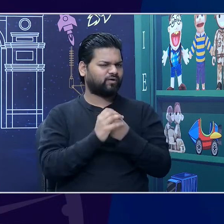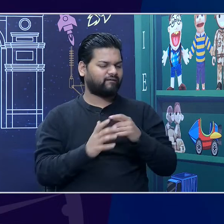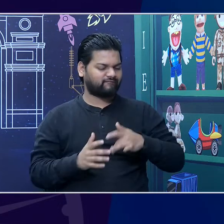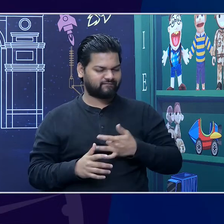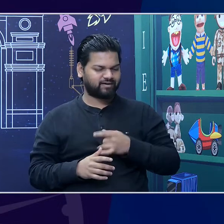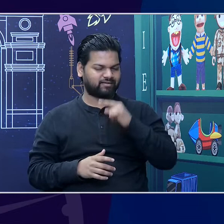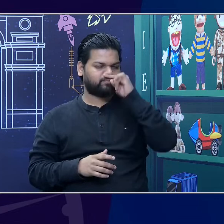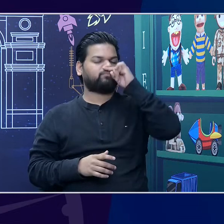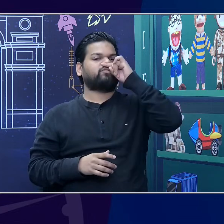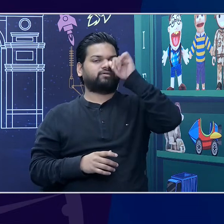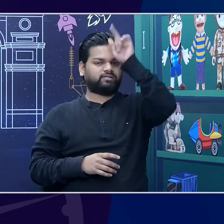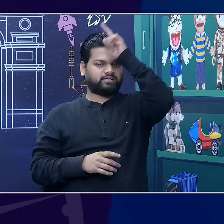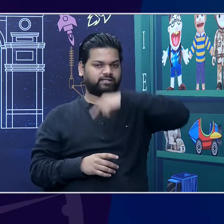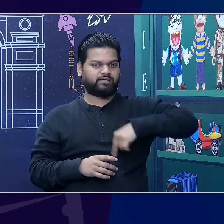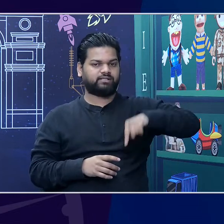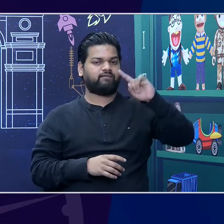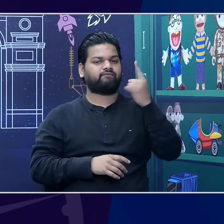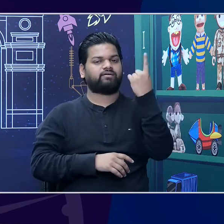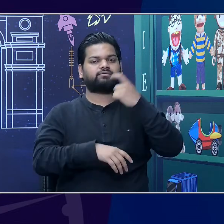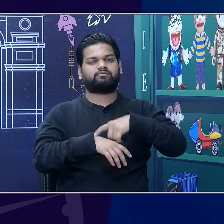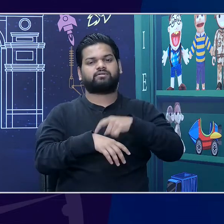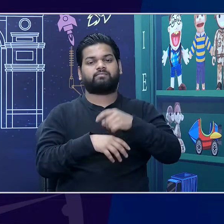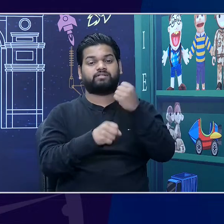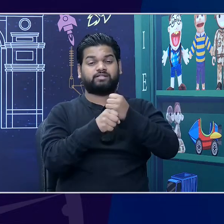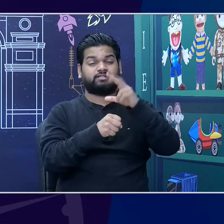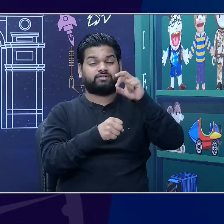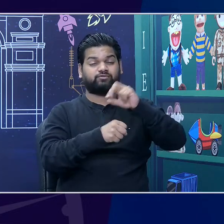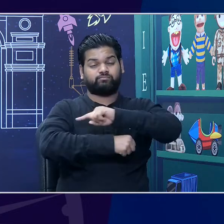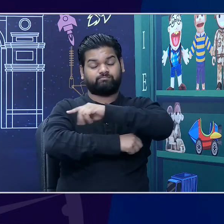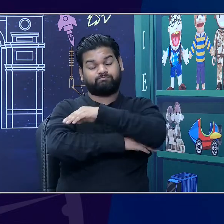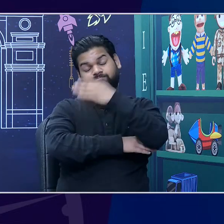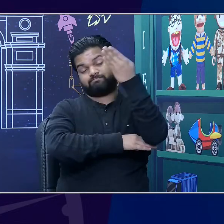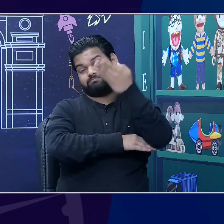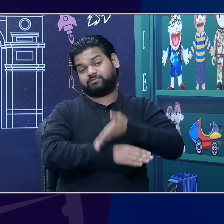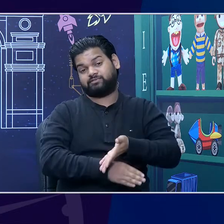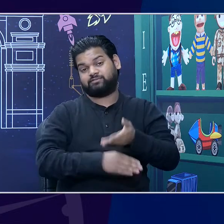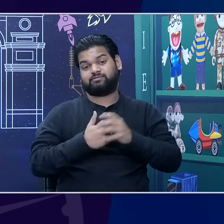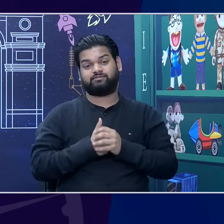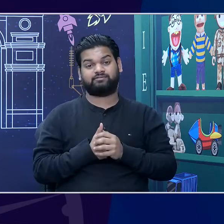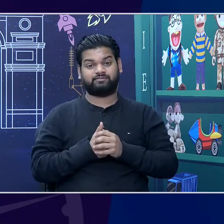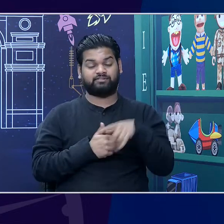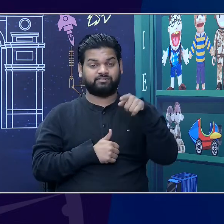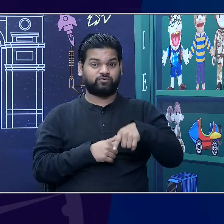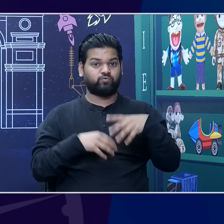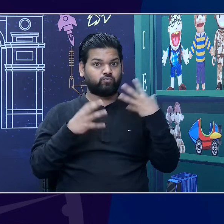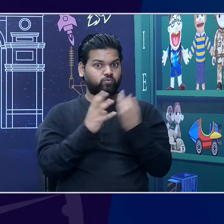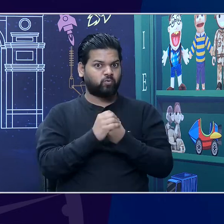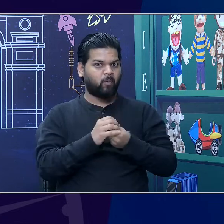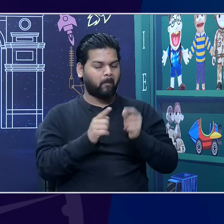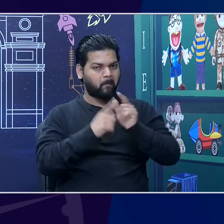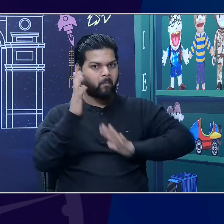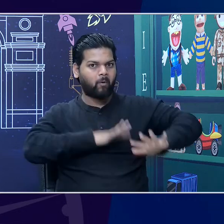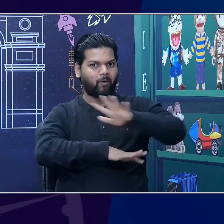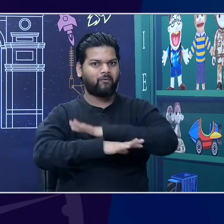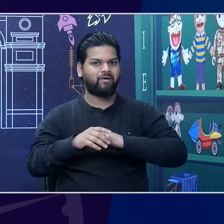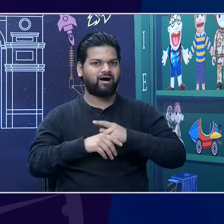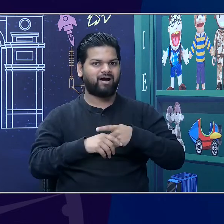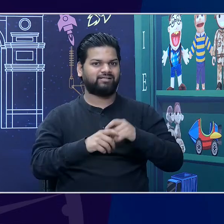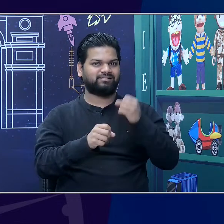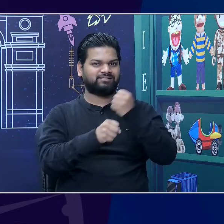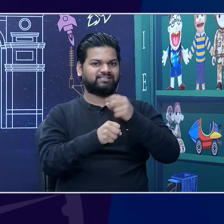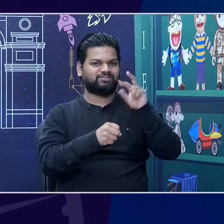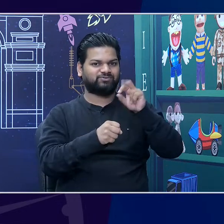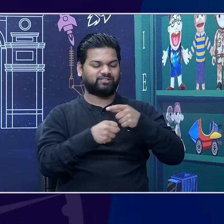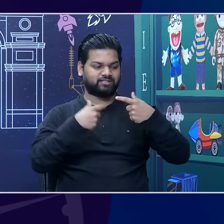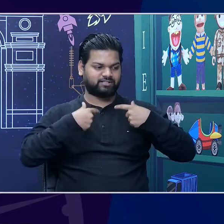that India assumed the G20 presidency and will convene the G20 Leaders Summit for the first time in the country in